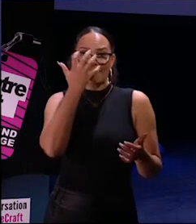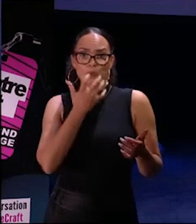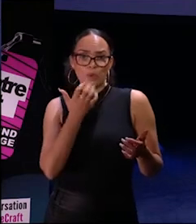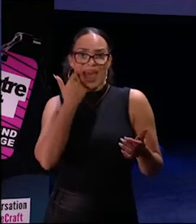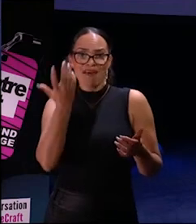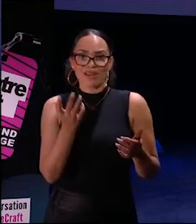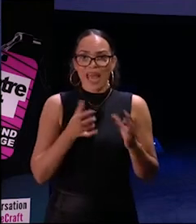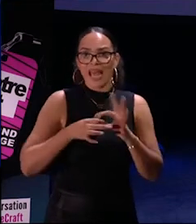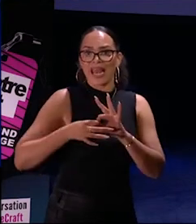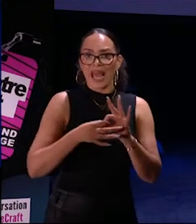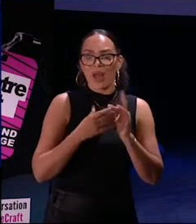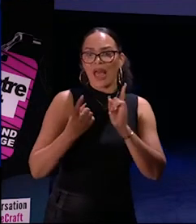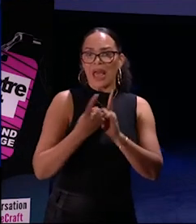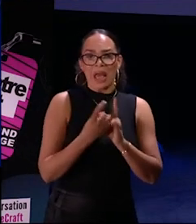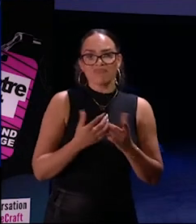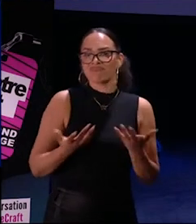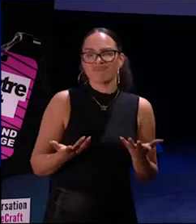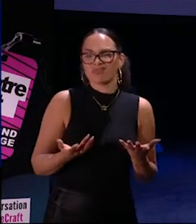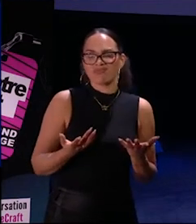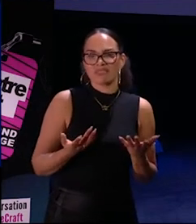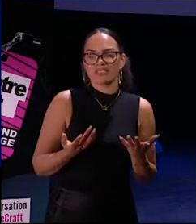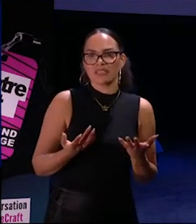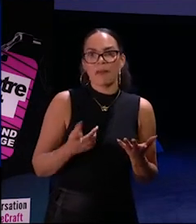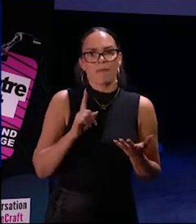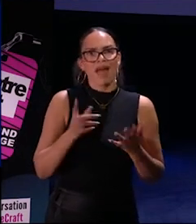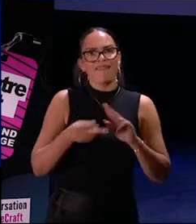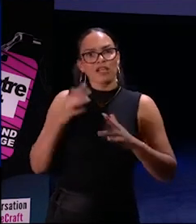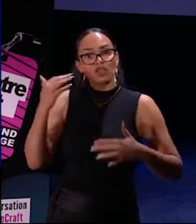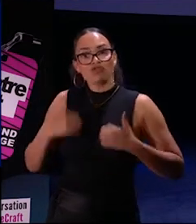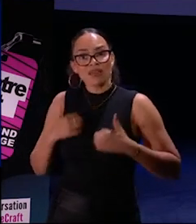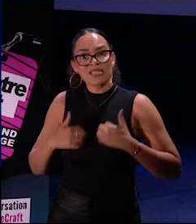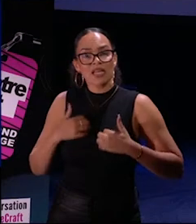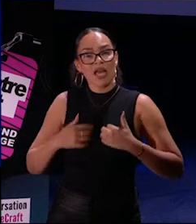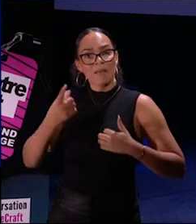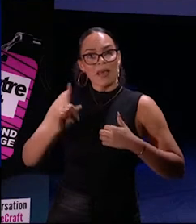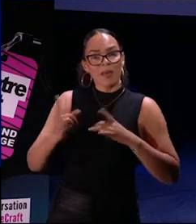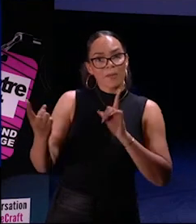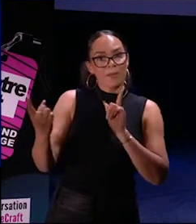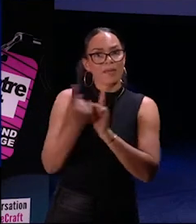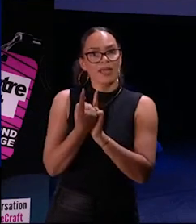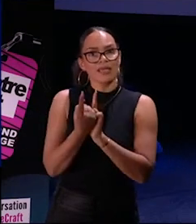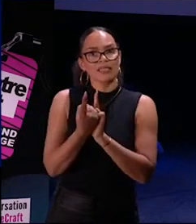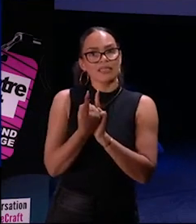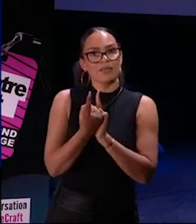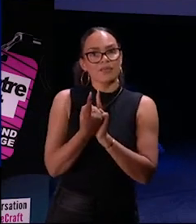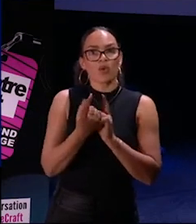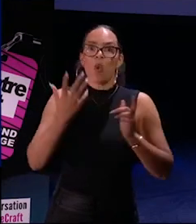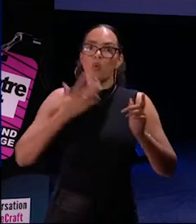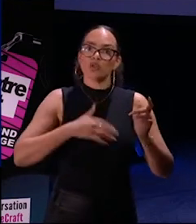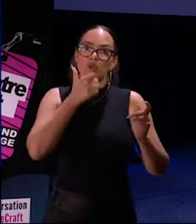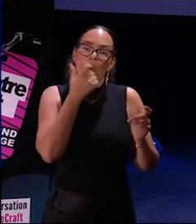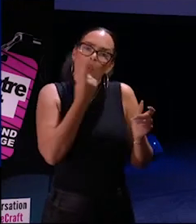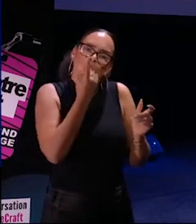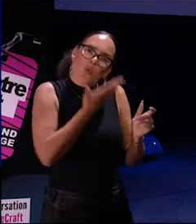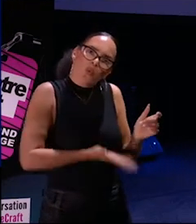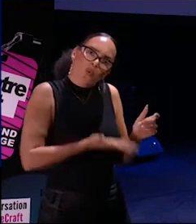but you can always be in the mood to kind of be interested in people and meet people. And what they want to know is who you are. And it's